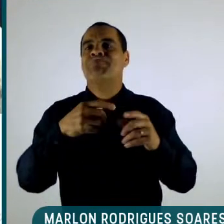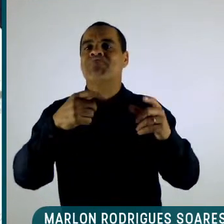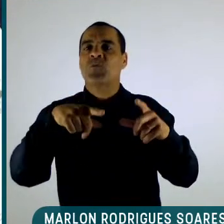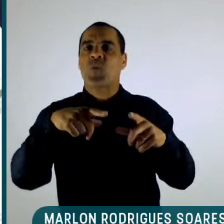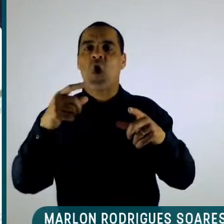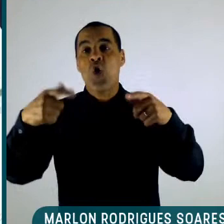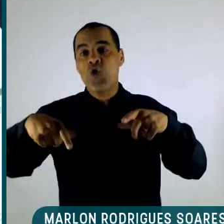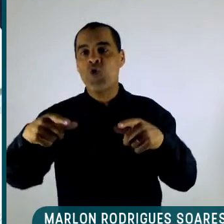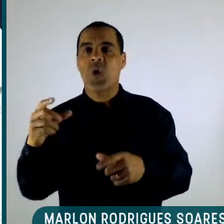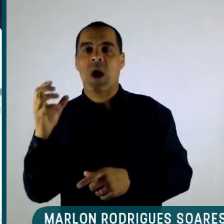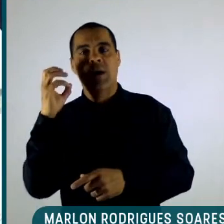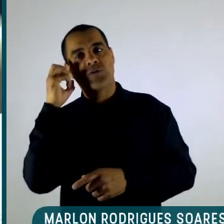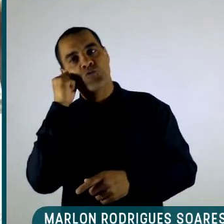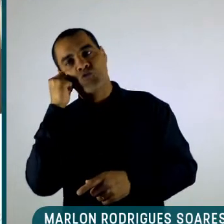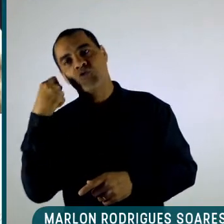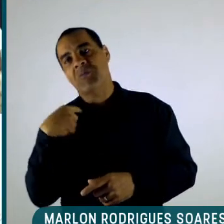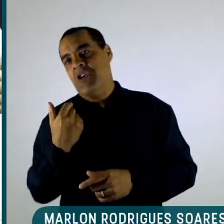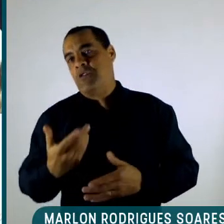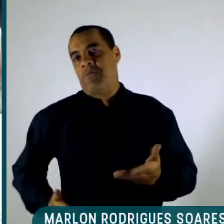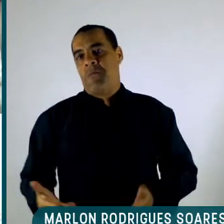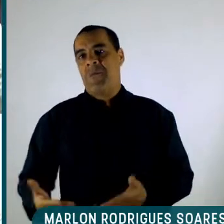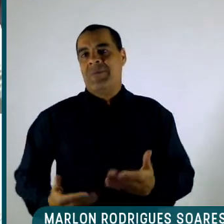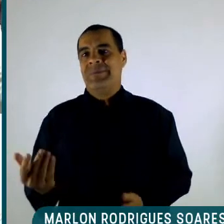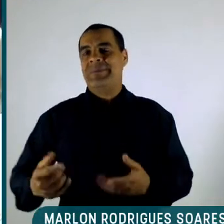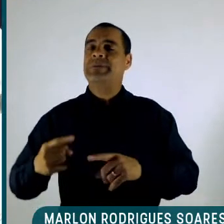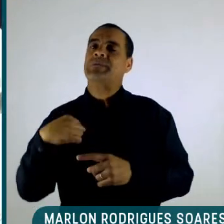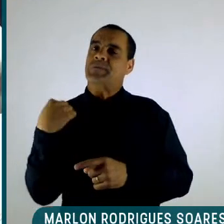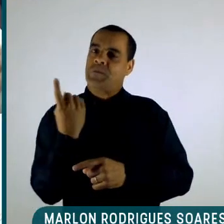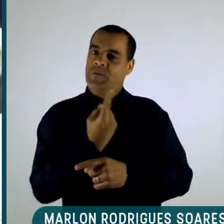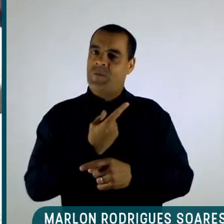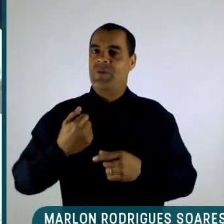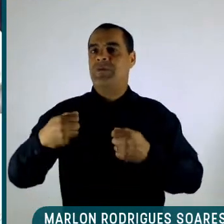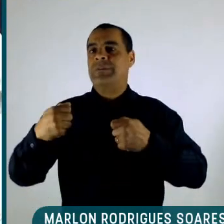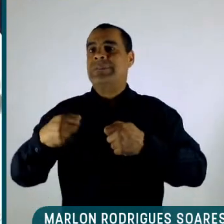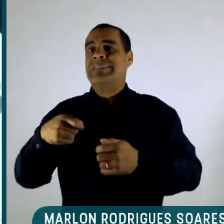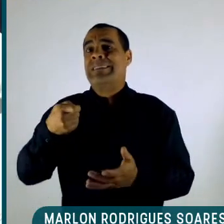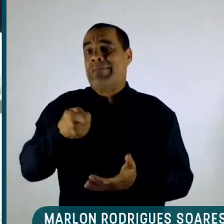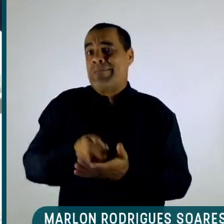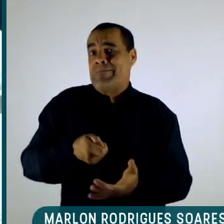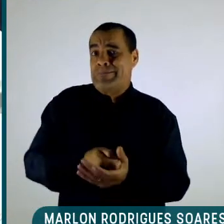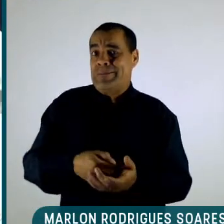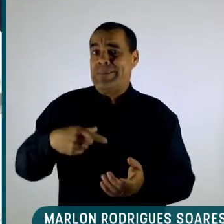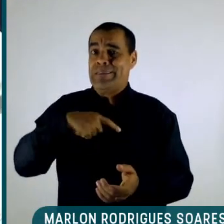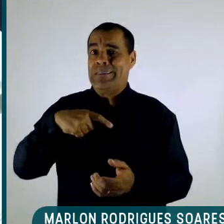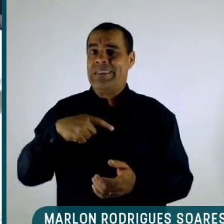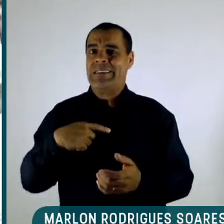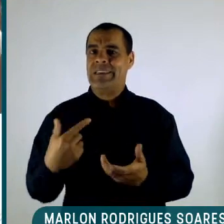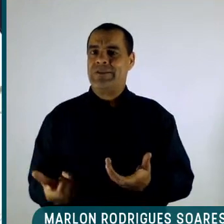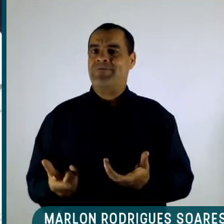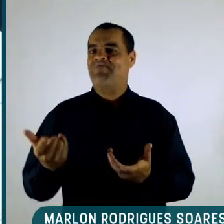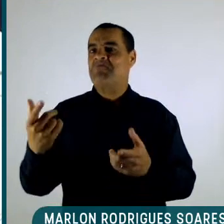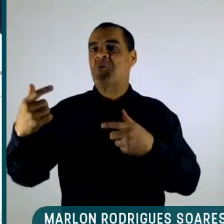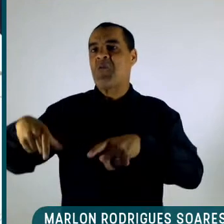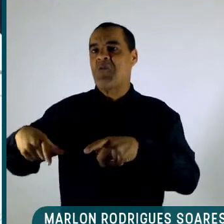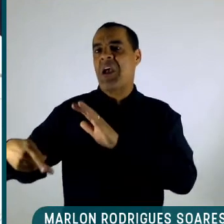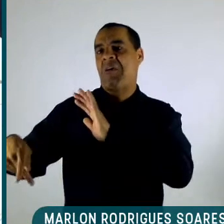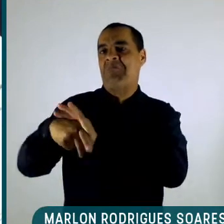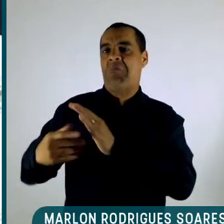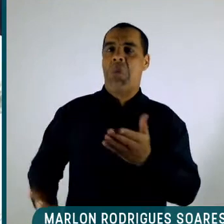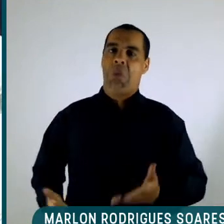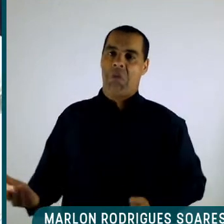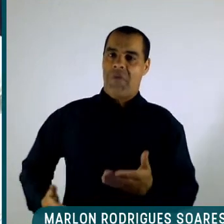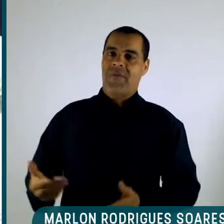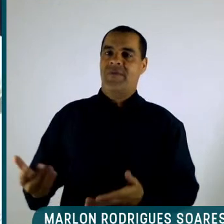when they buy an apartment, they still demand that the apartment have a room for